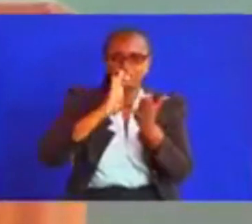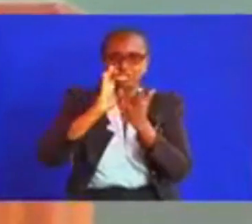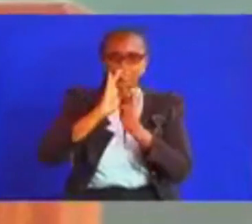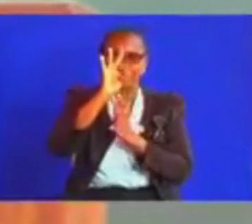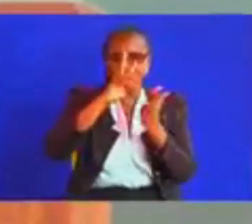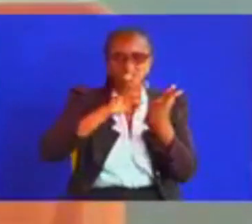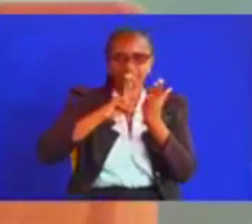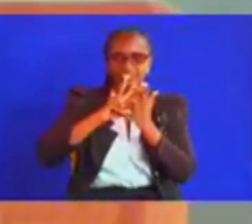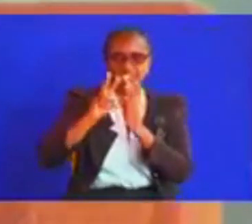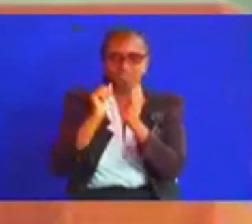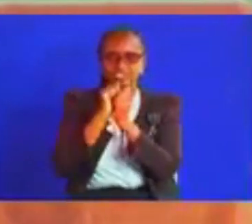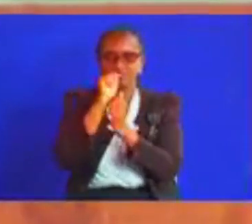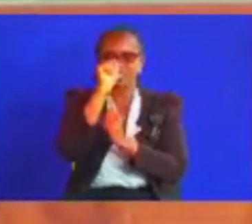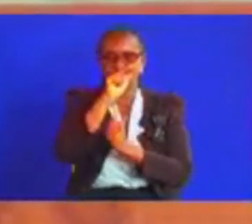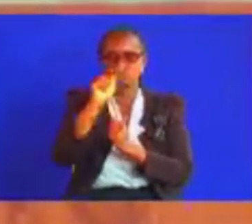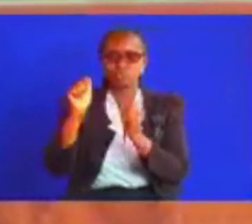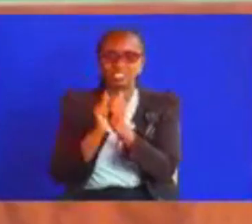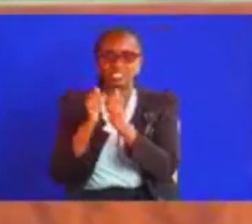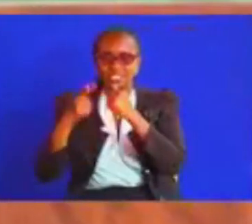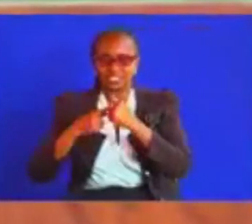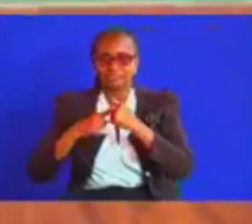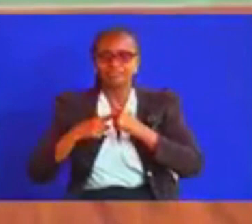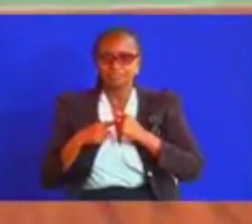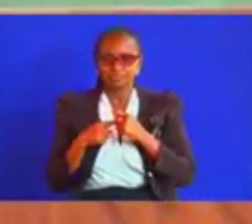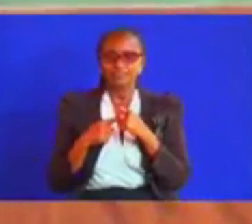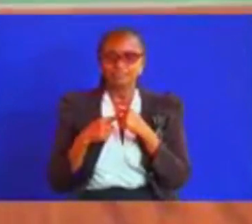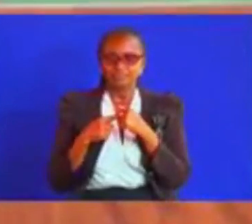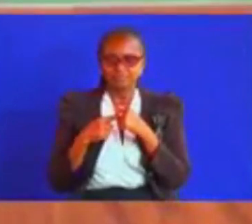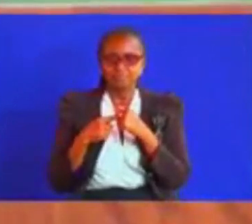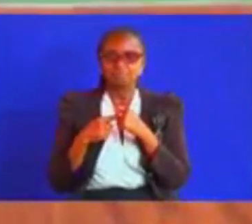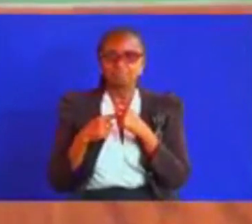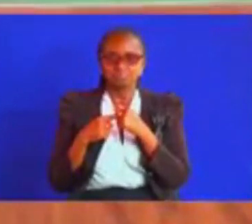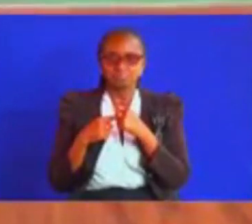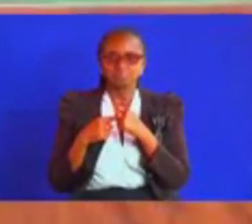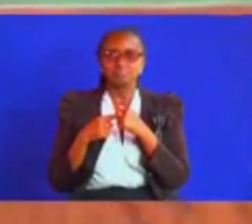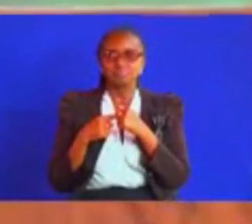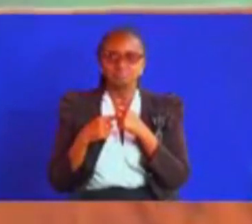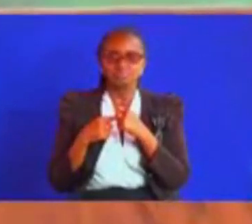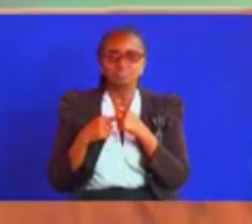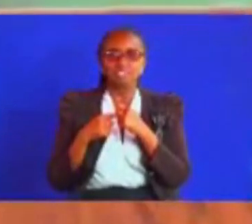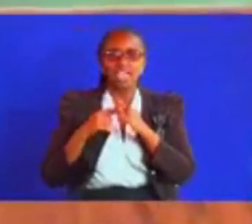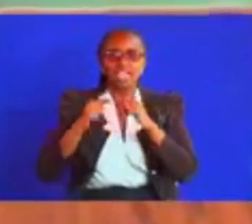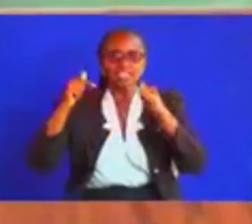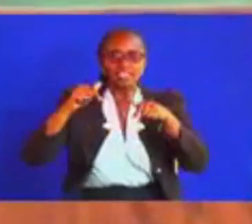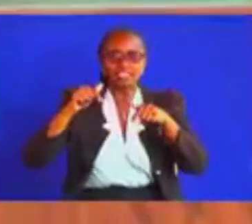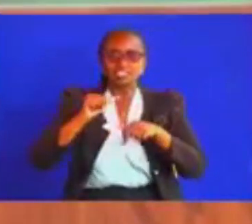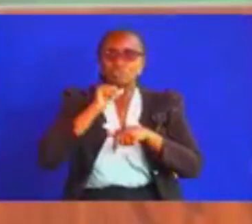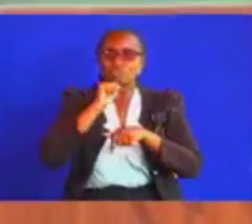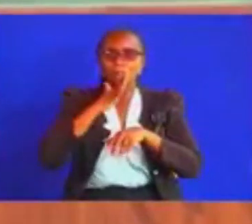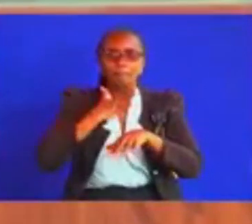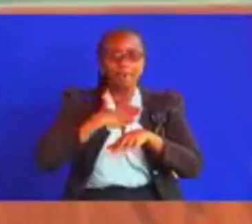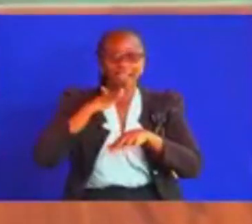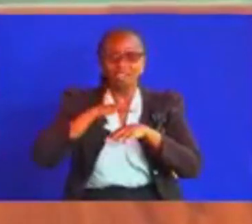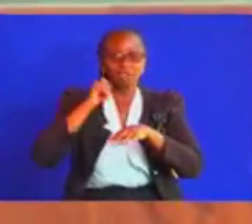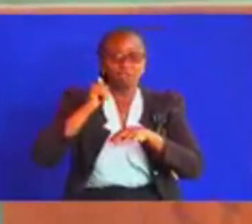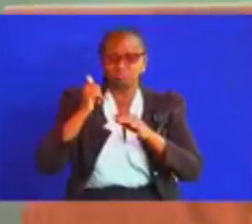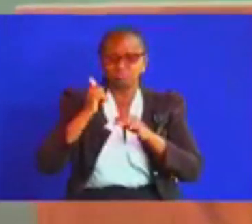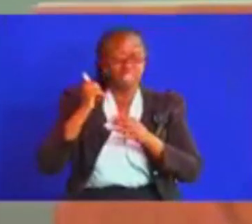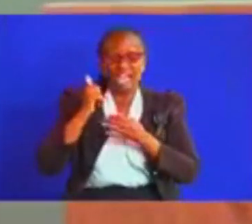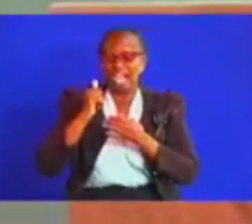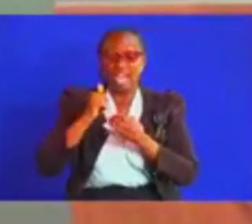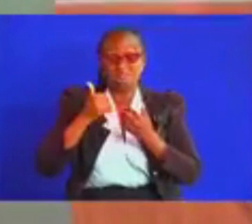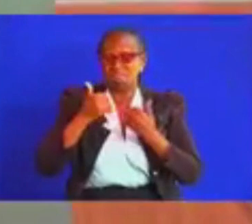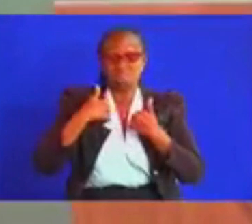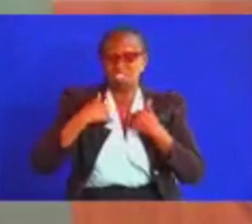verse 15 and 16. 2 Timothy 3, 15 and 16. This is not my call. You won't believe that I've not even started